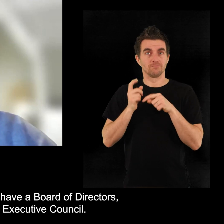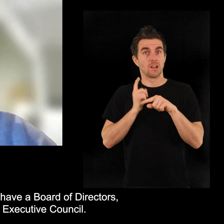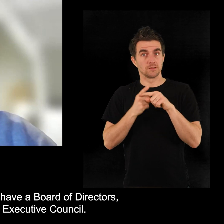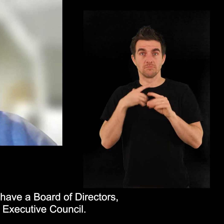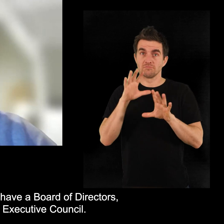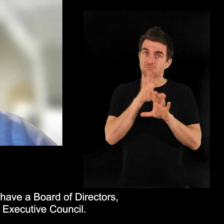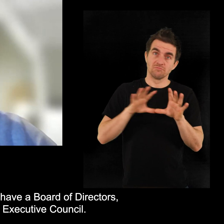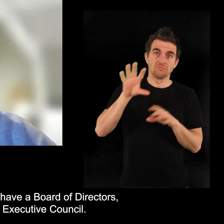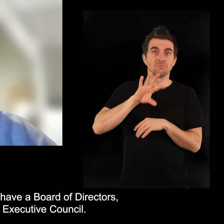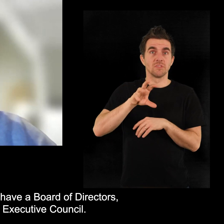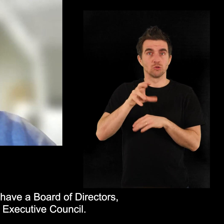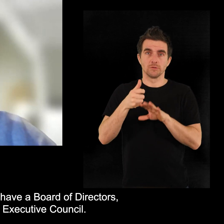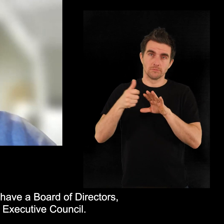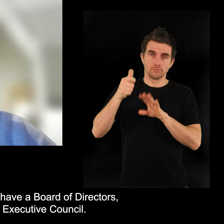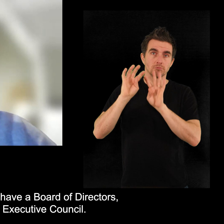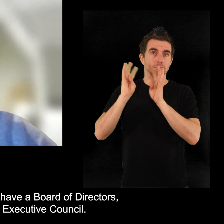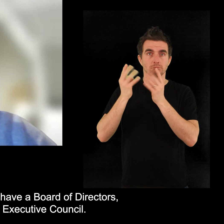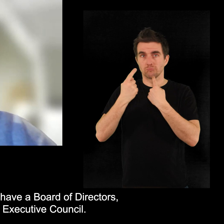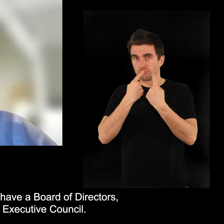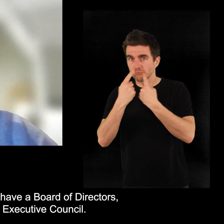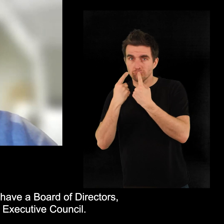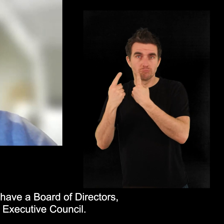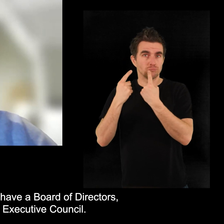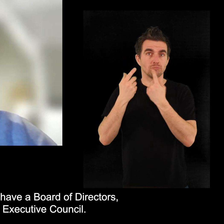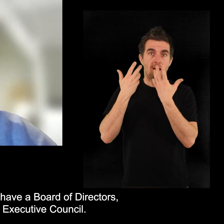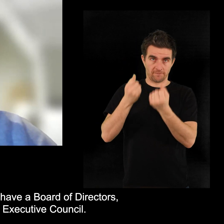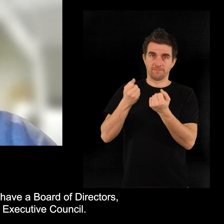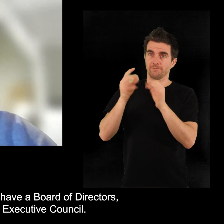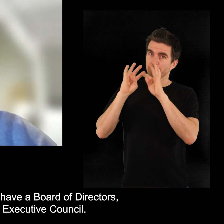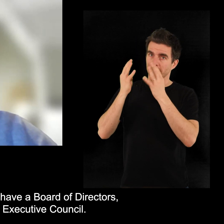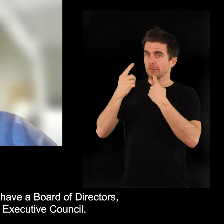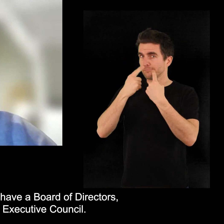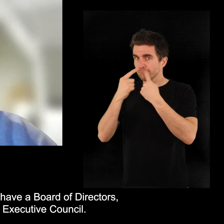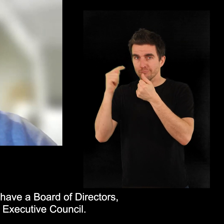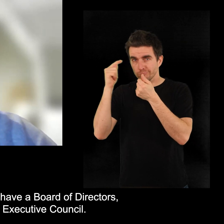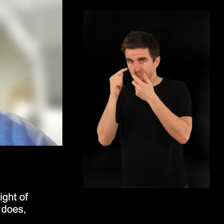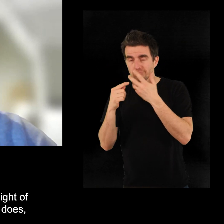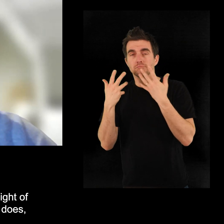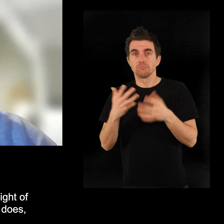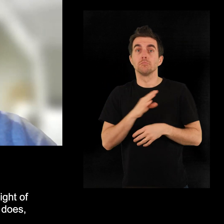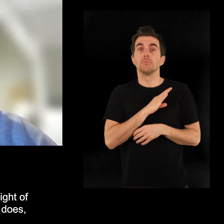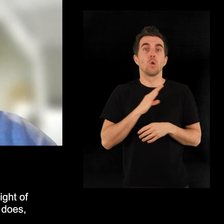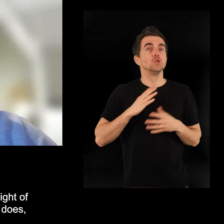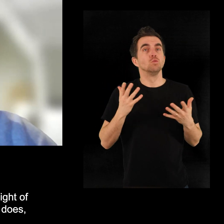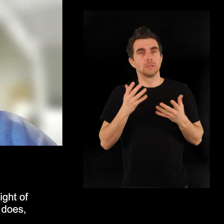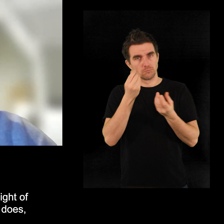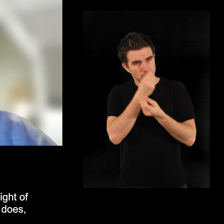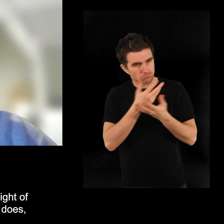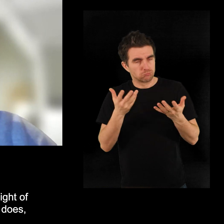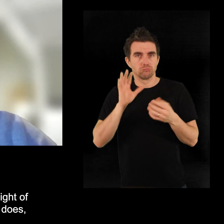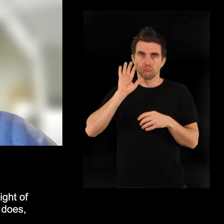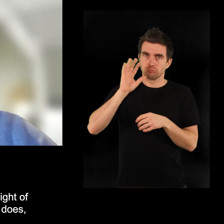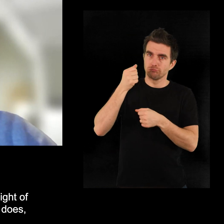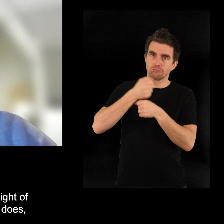directors, and we also have a national executive council. So the board